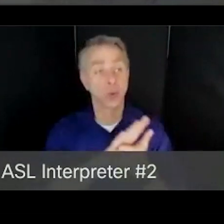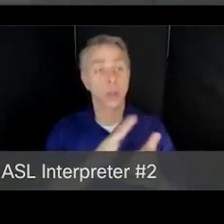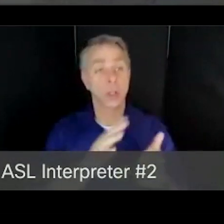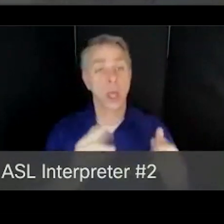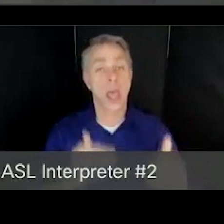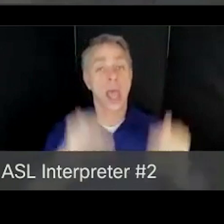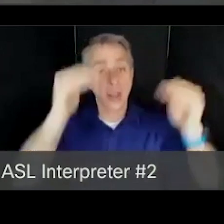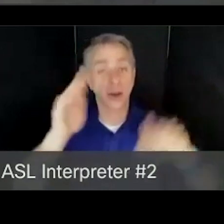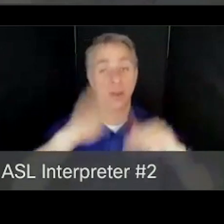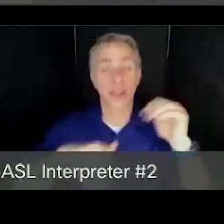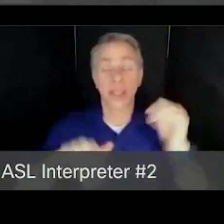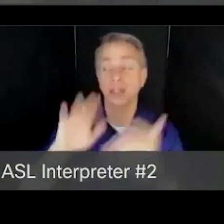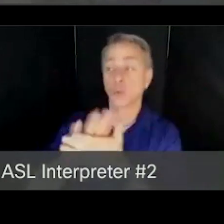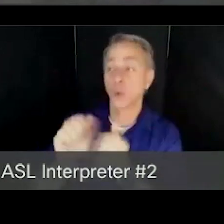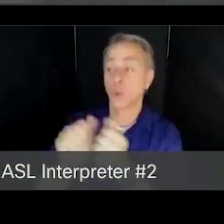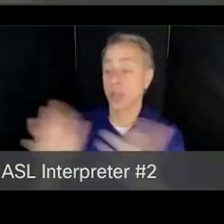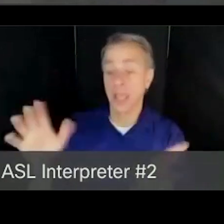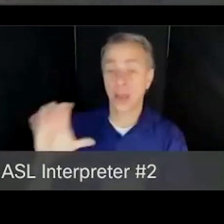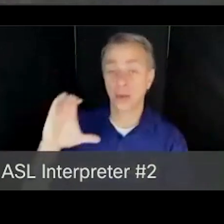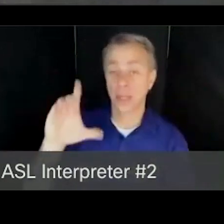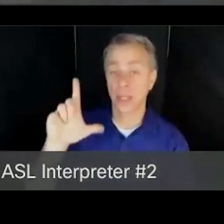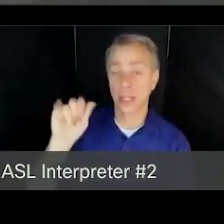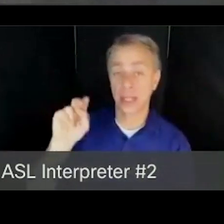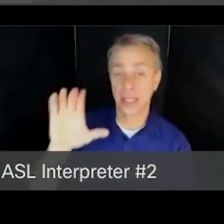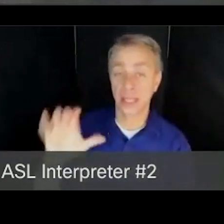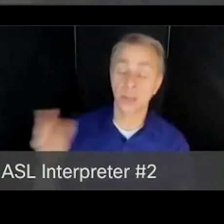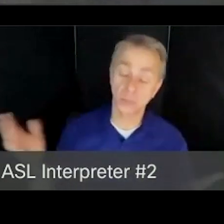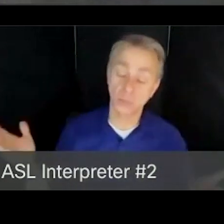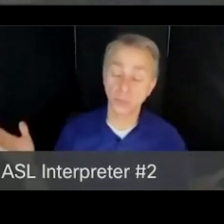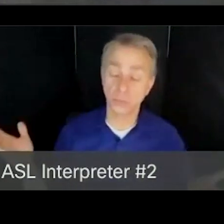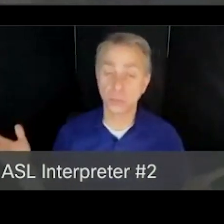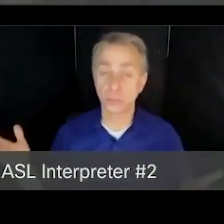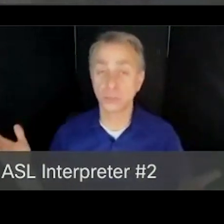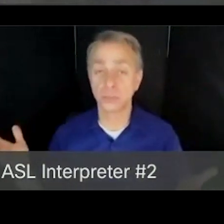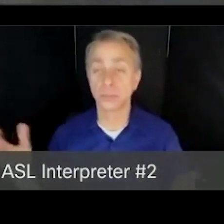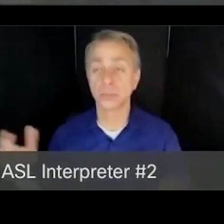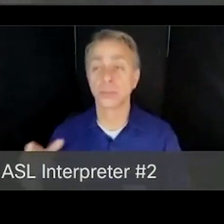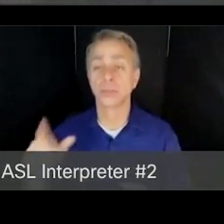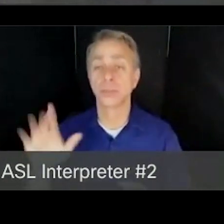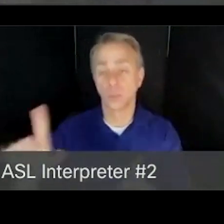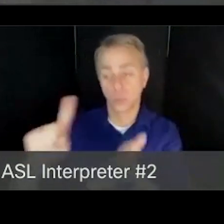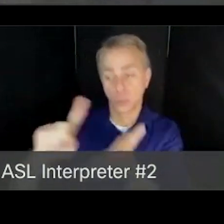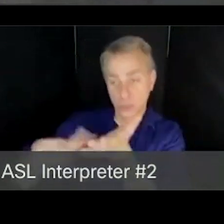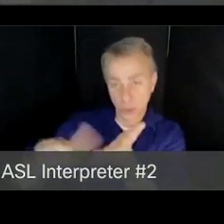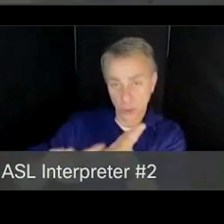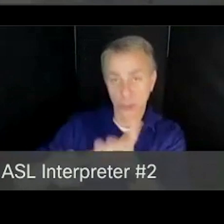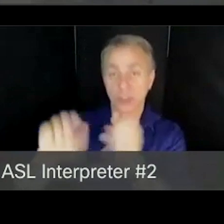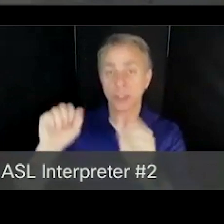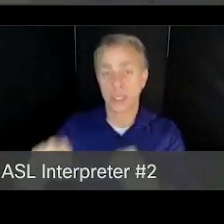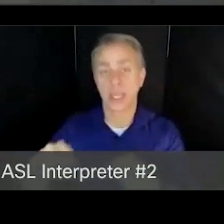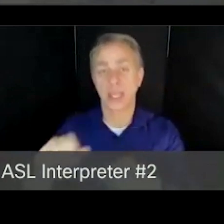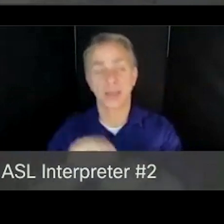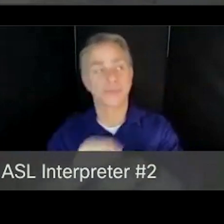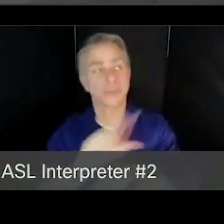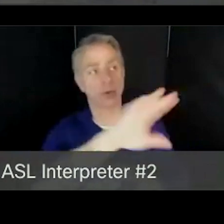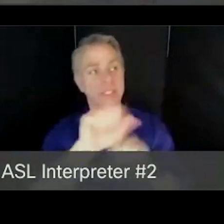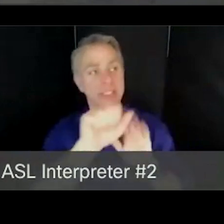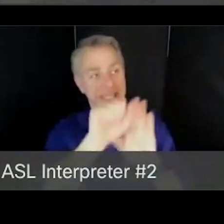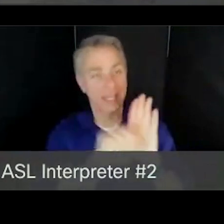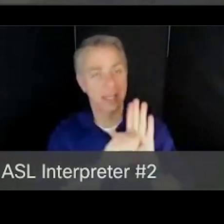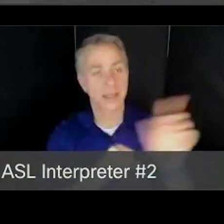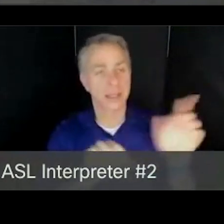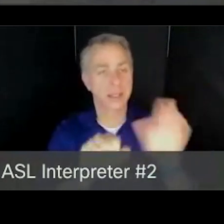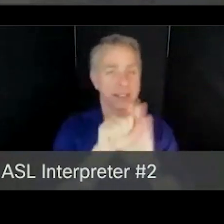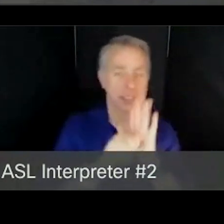that research, because your research can then feed into the state's decision to continue to expand or not